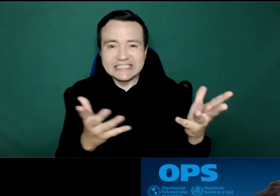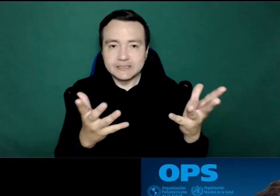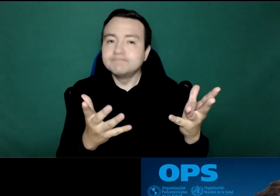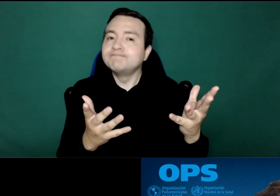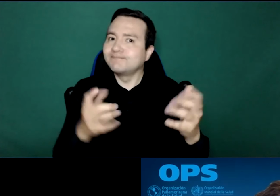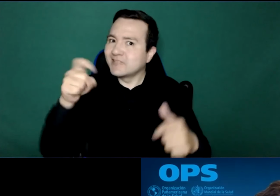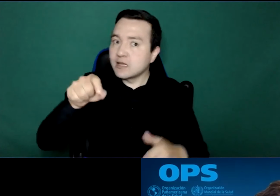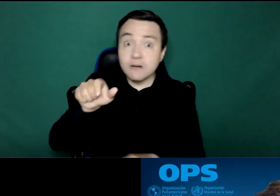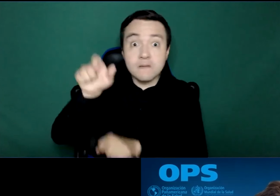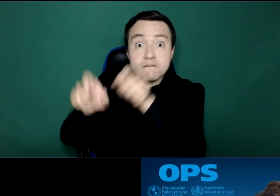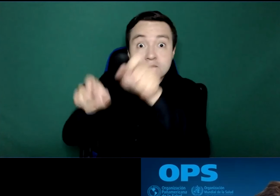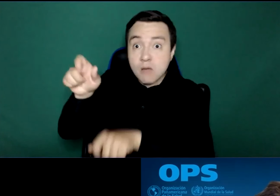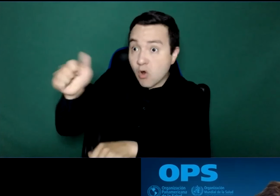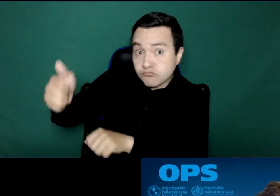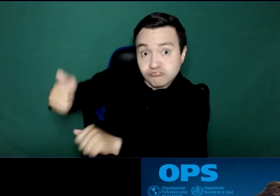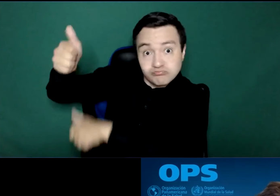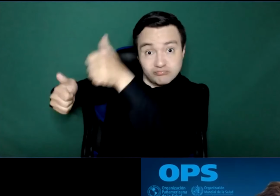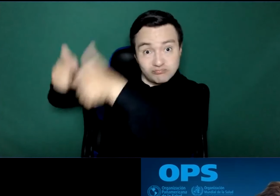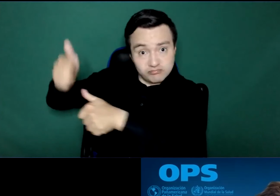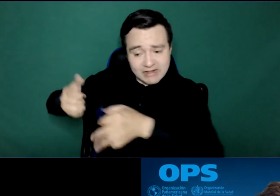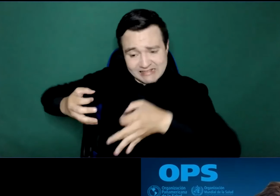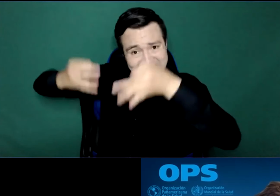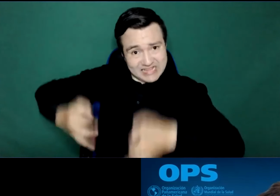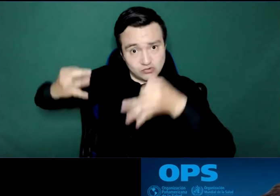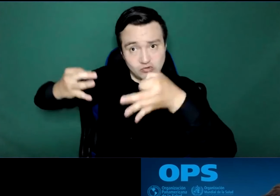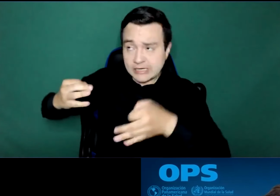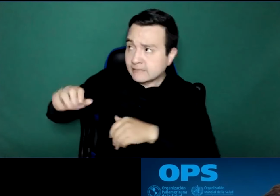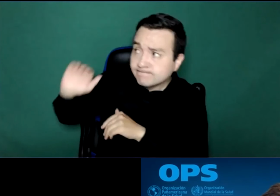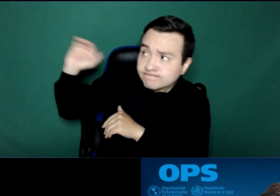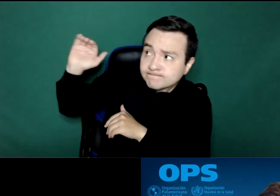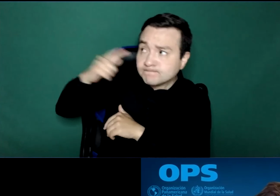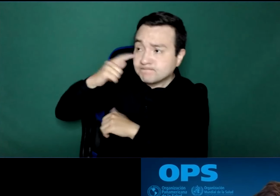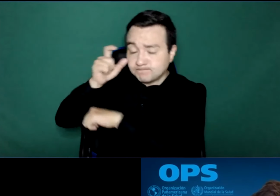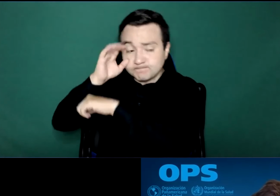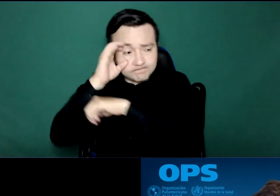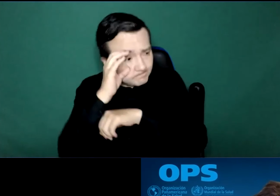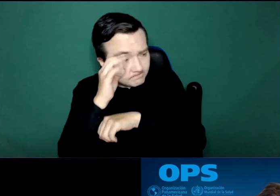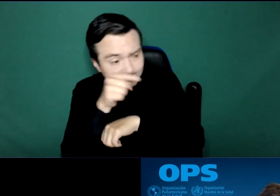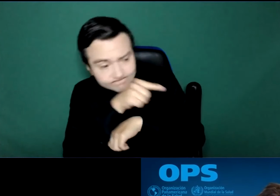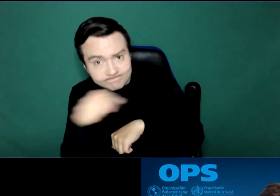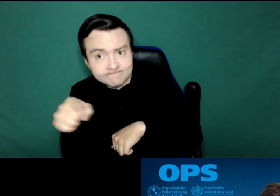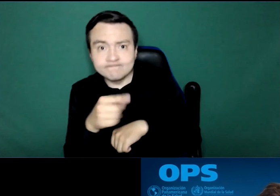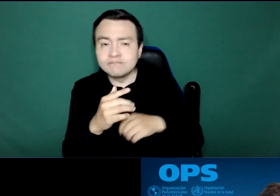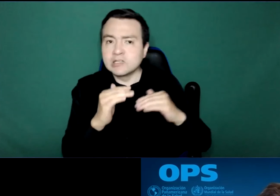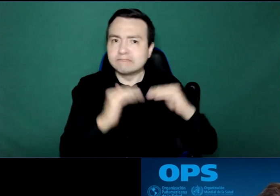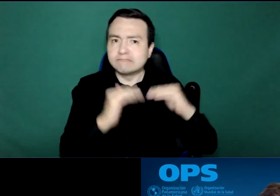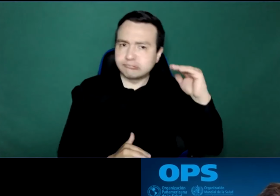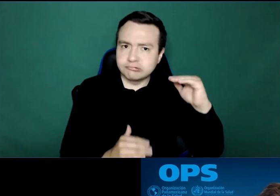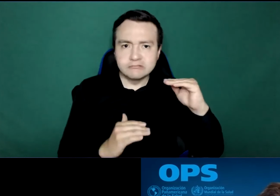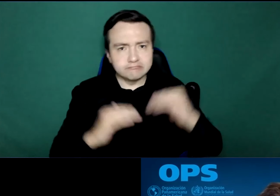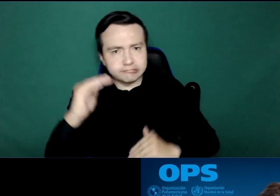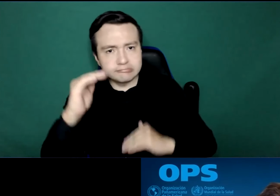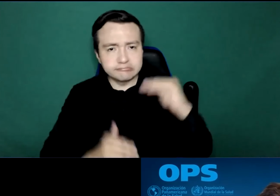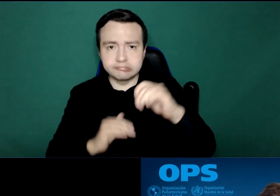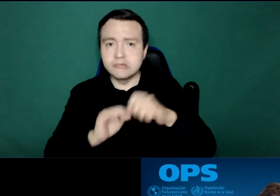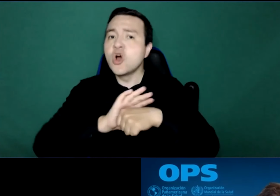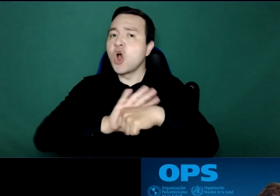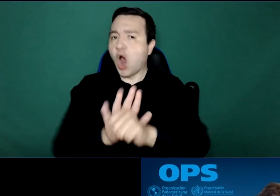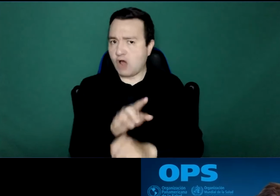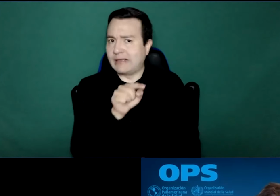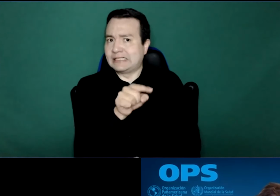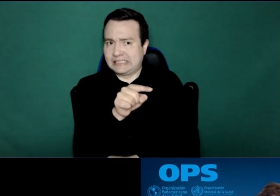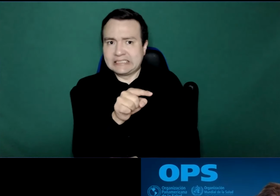to action to the decision makers to consider the greatest equity challenges left by the